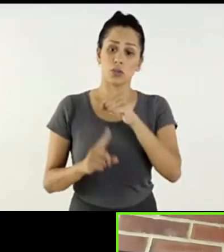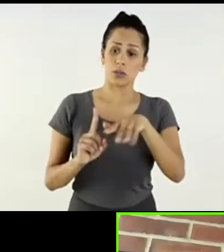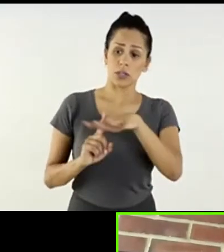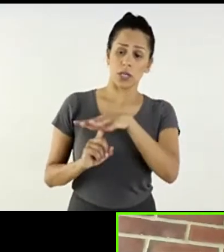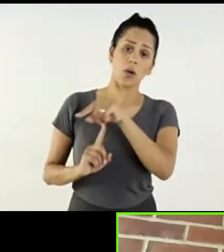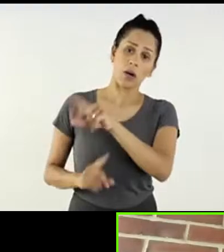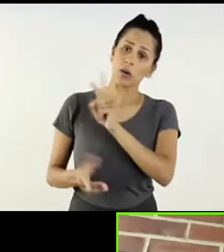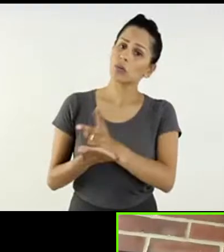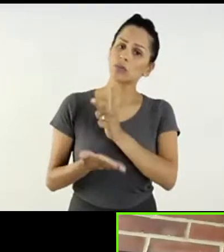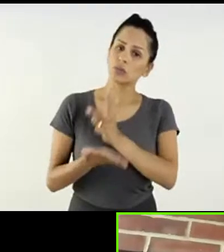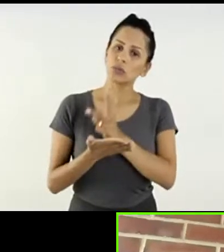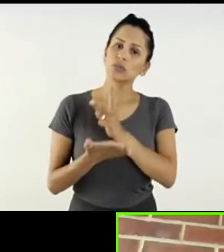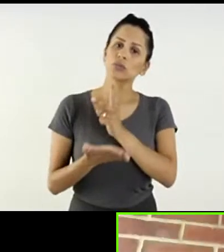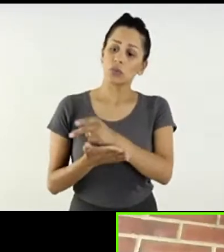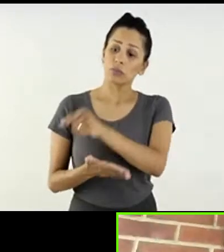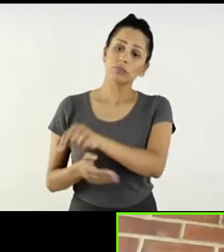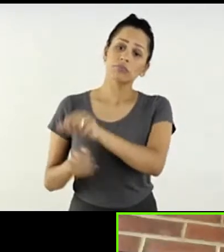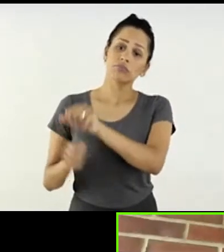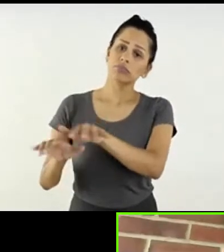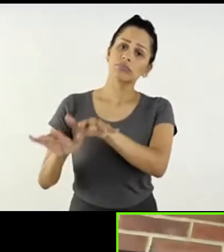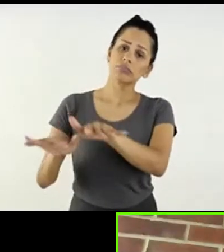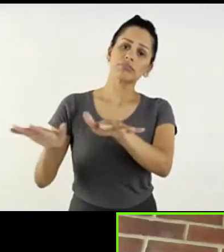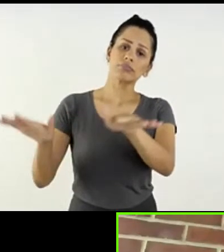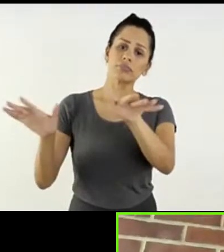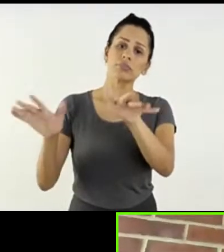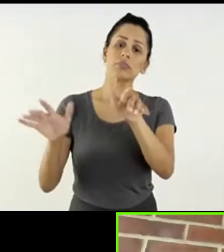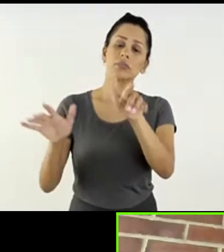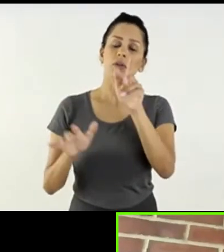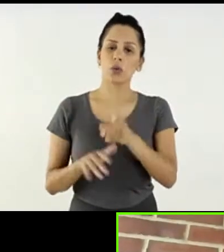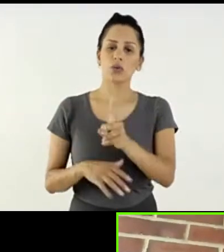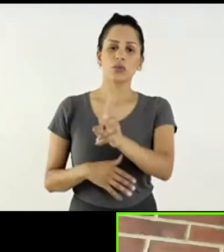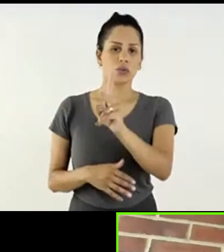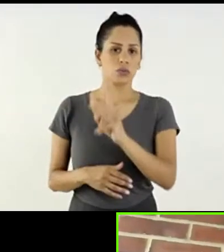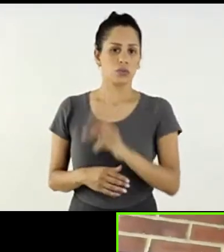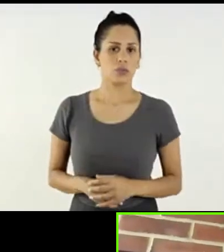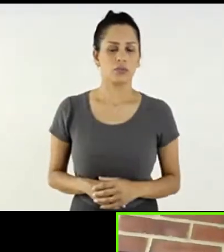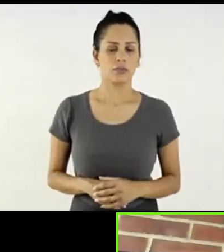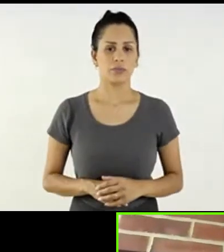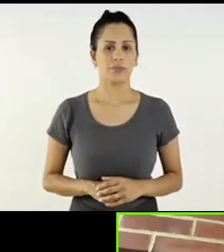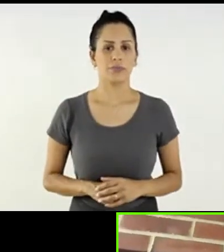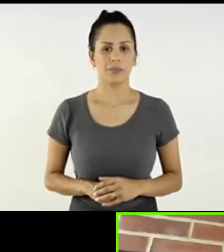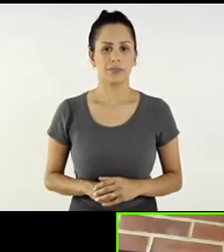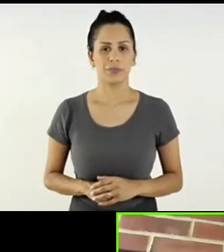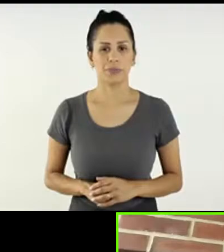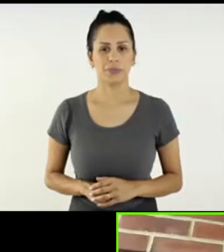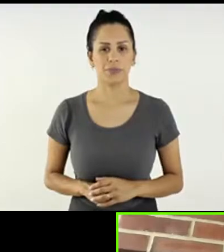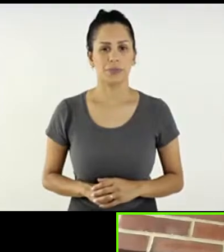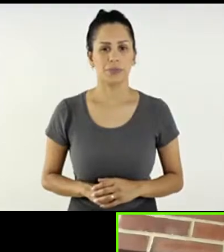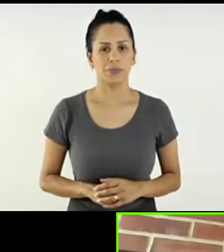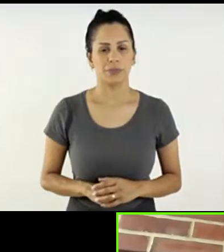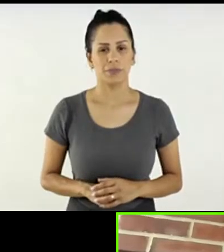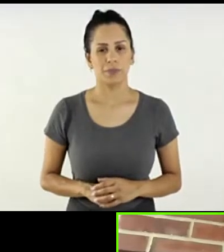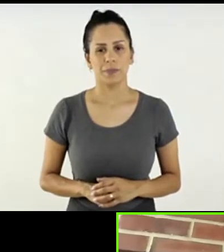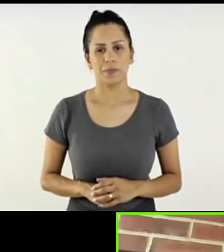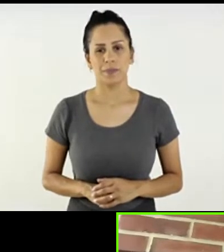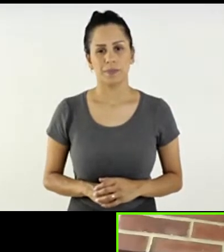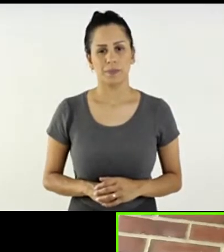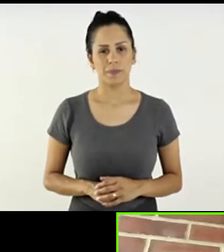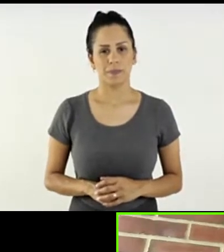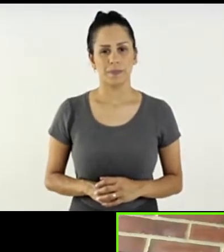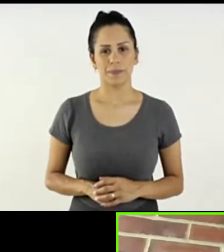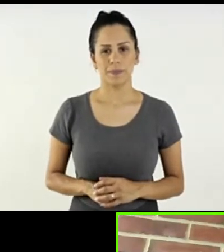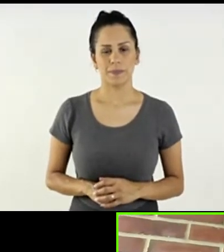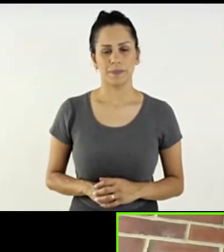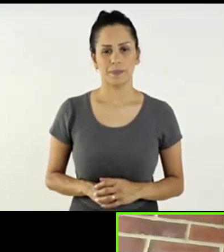ways. It's not something, maybe we can touch on this in the future, in the sort of coming moments, but I want to make clear that